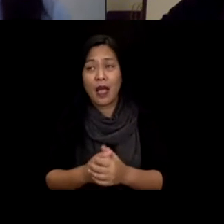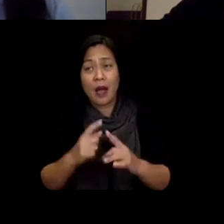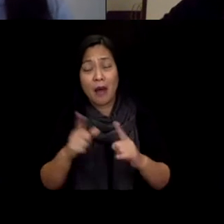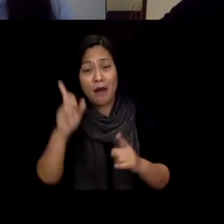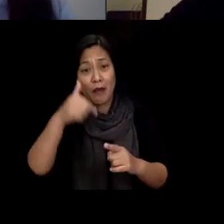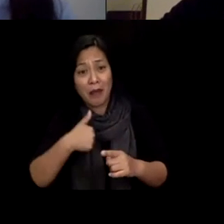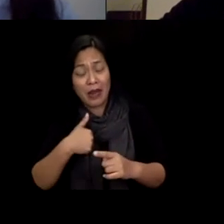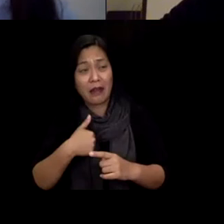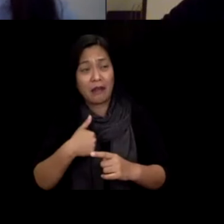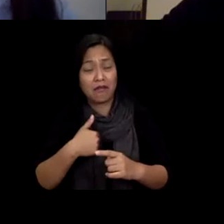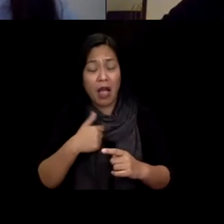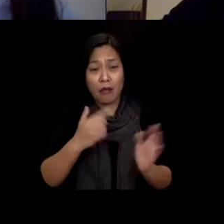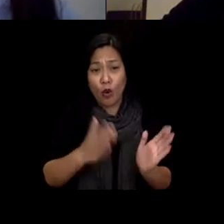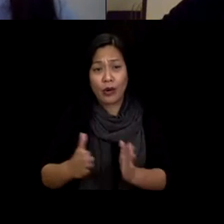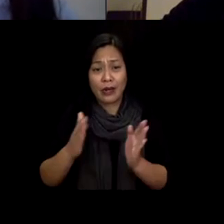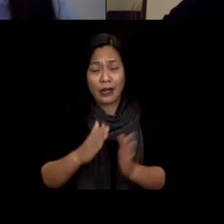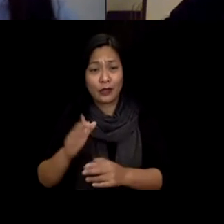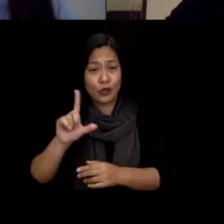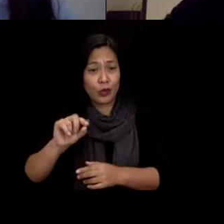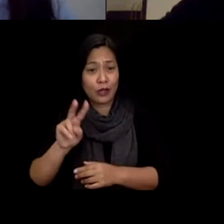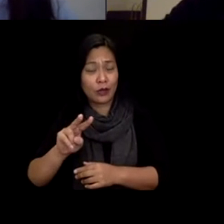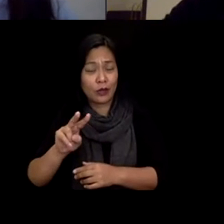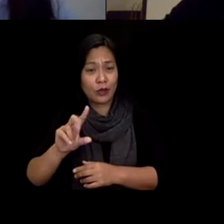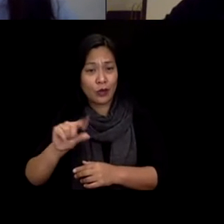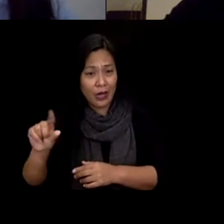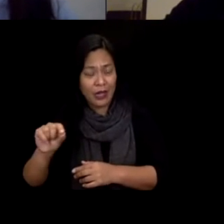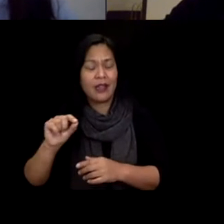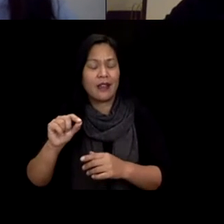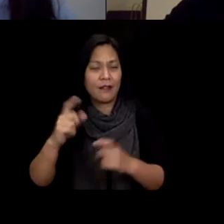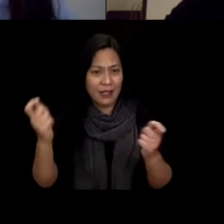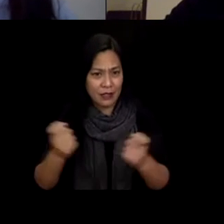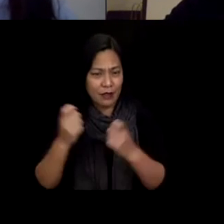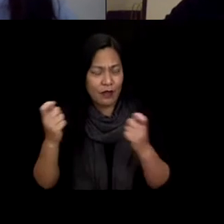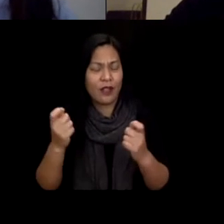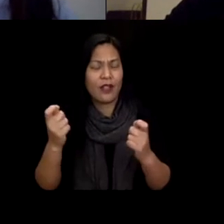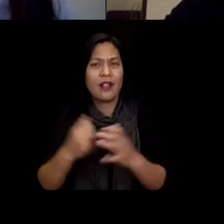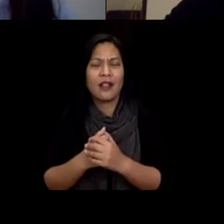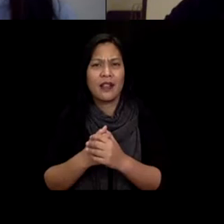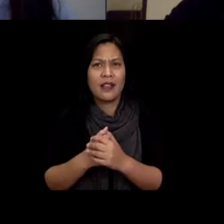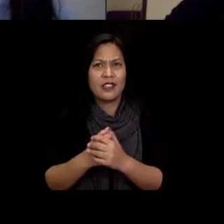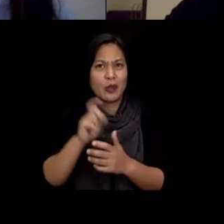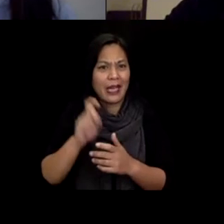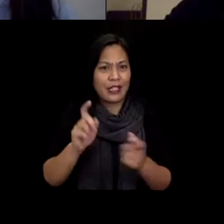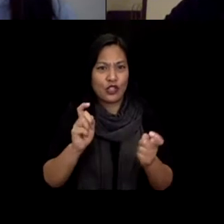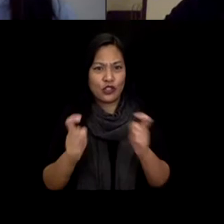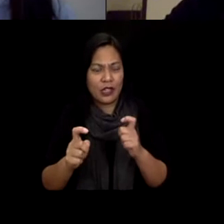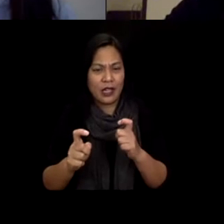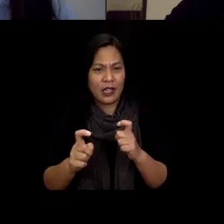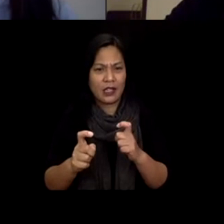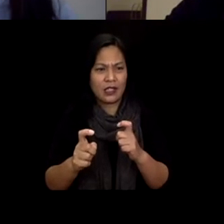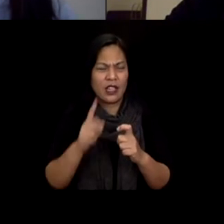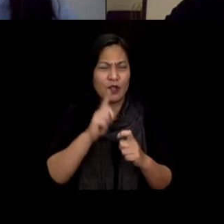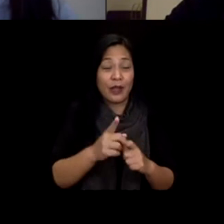and Glitter Festival, we moved our program from, I believe, July